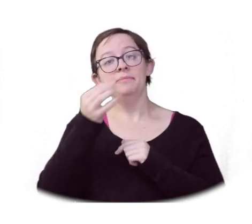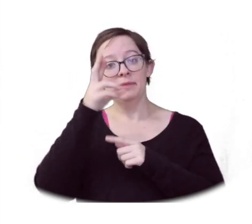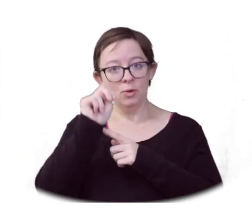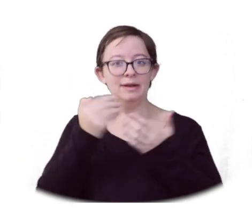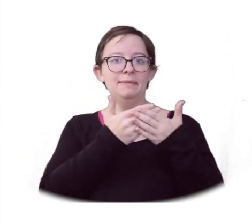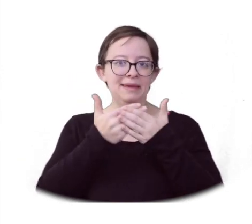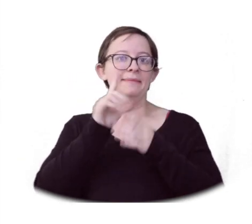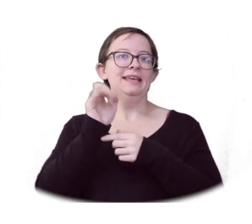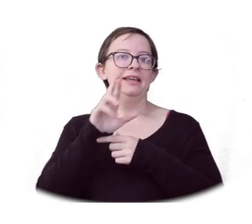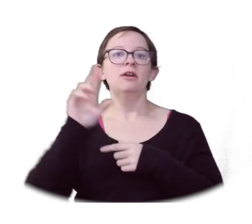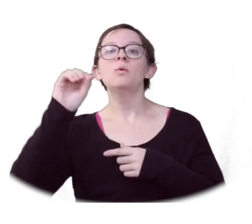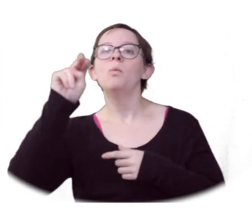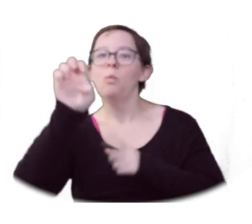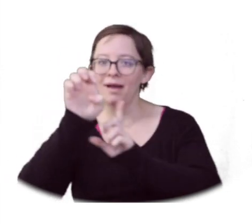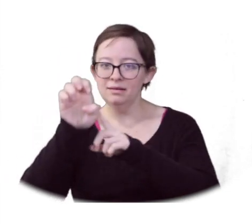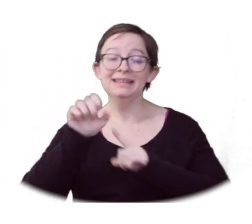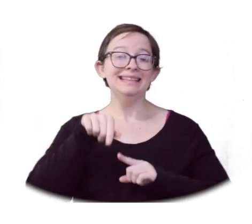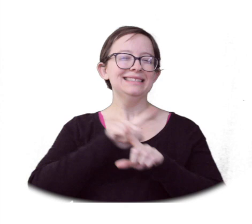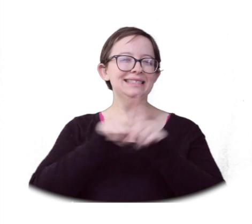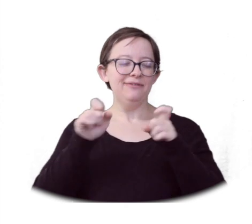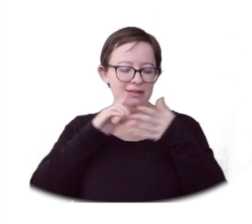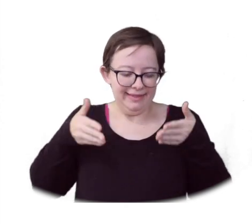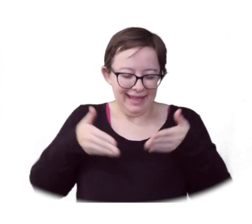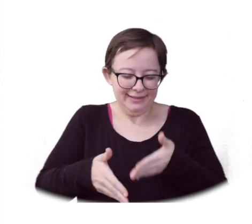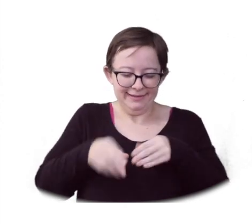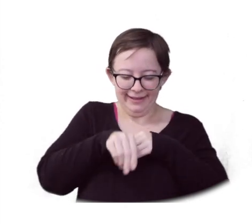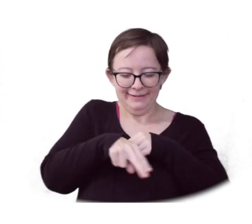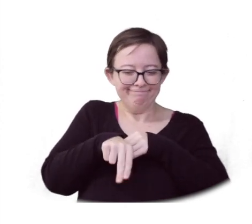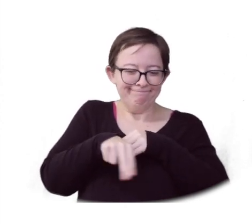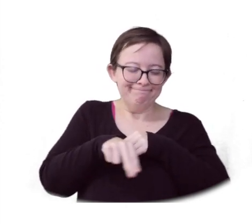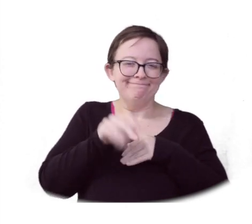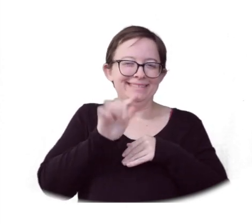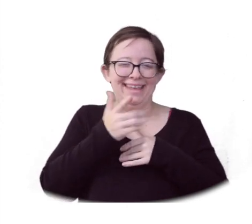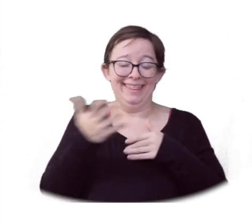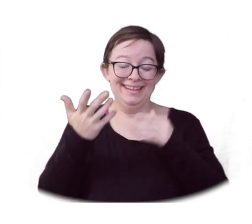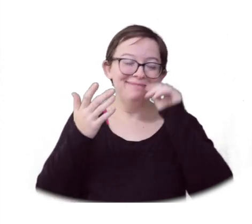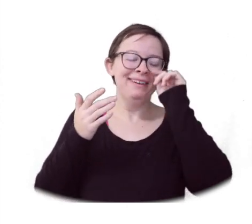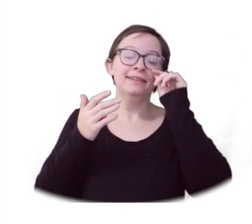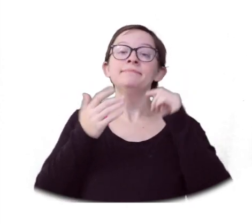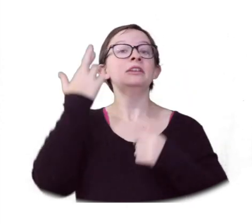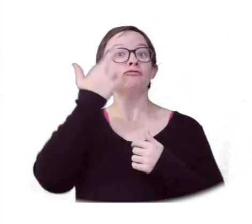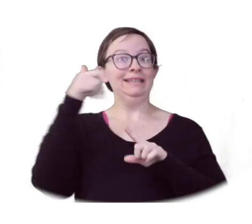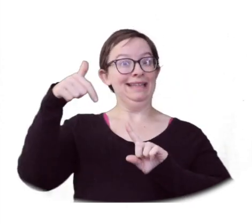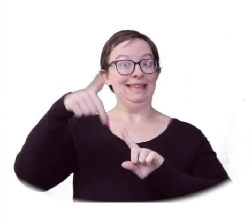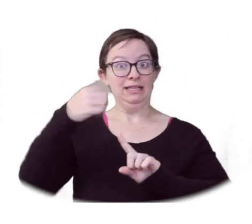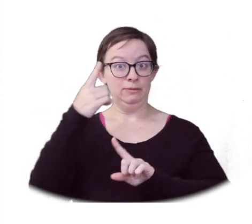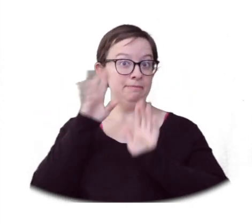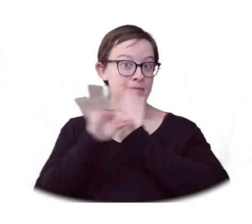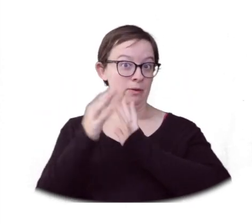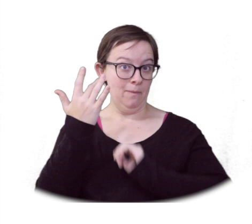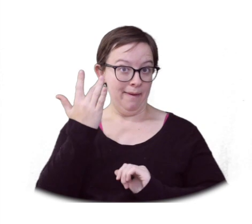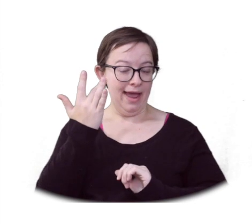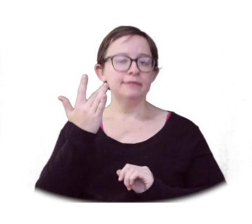Baby Carrier 1. Now this is different than the original that has like the V and like the weird dangly tail thing. The reason